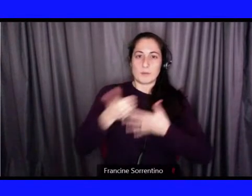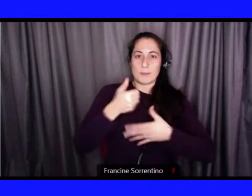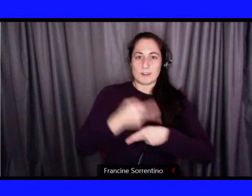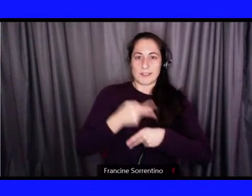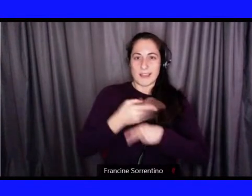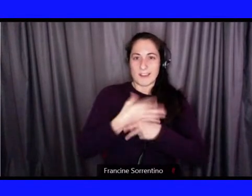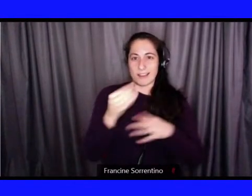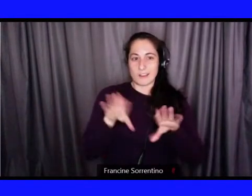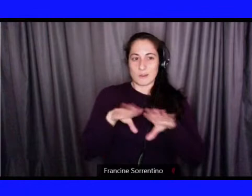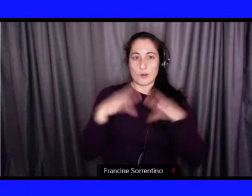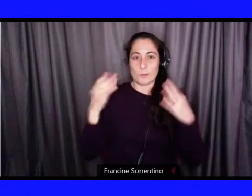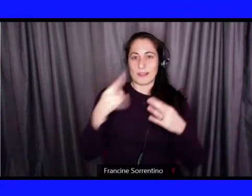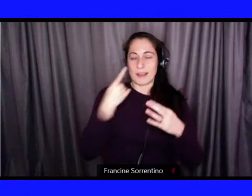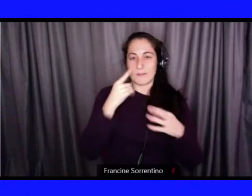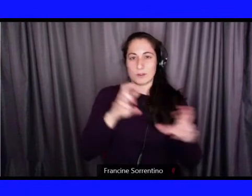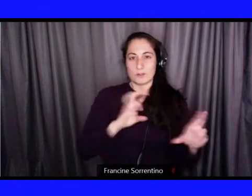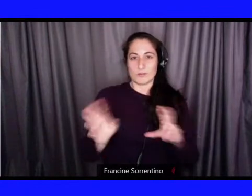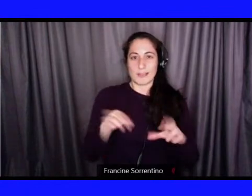with facilities.